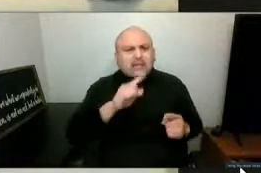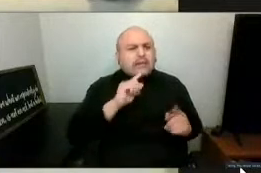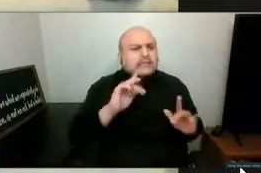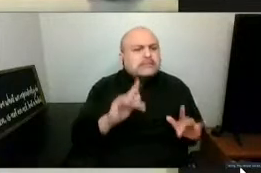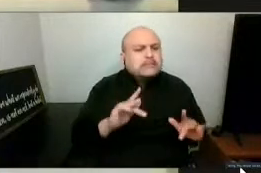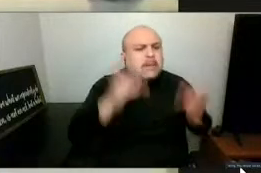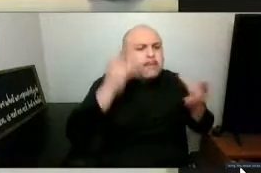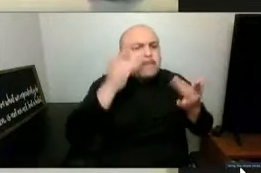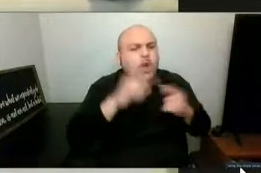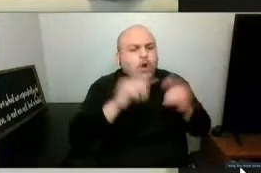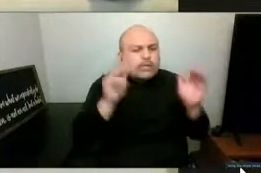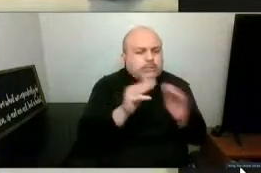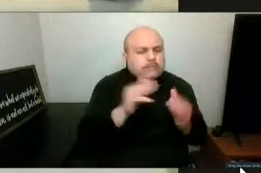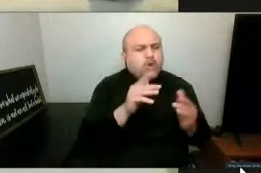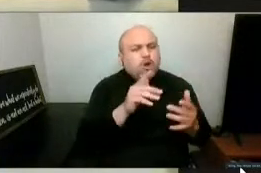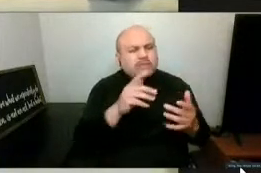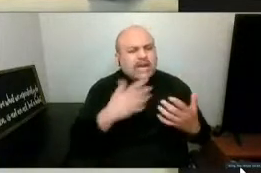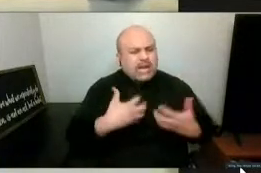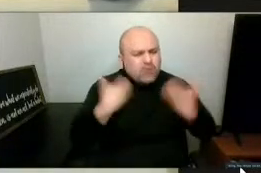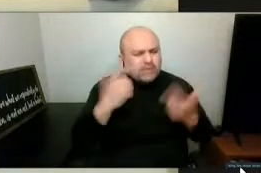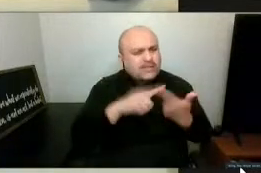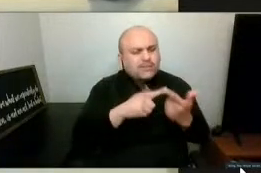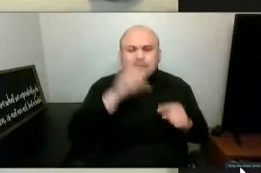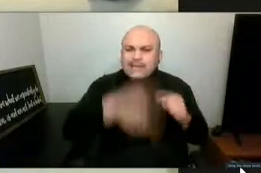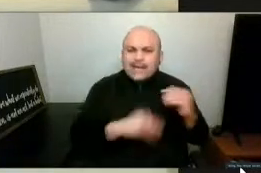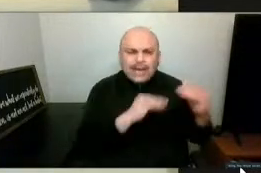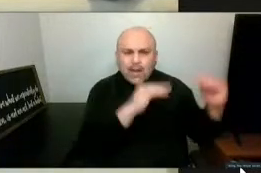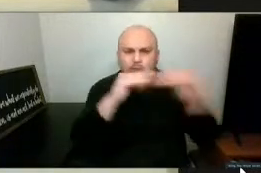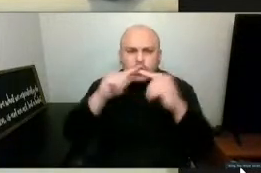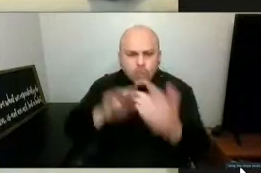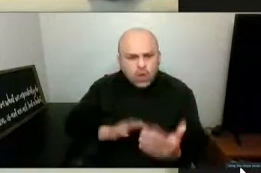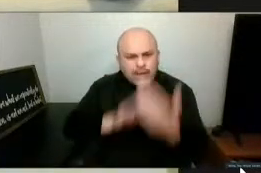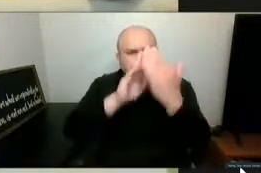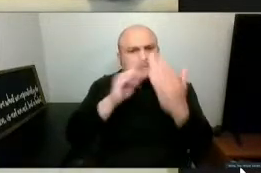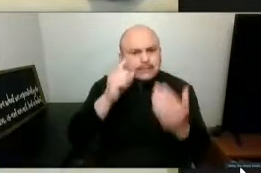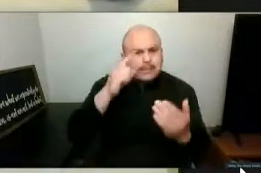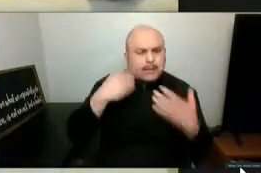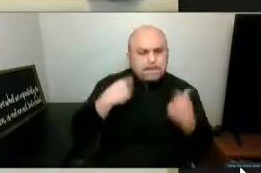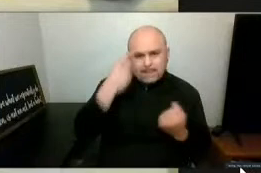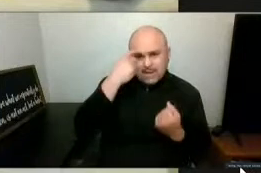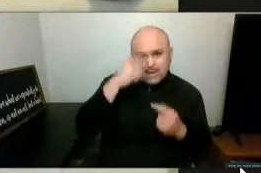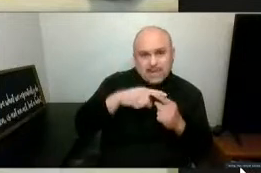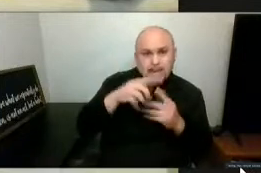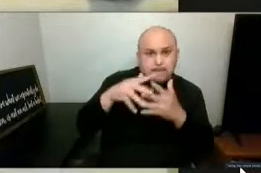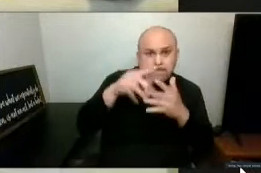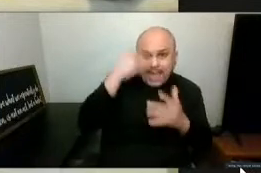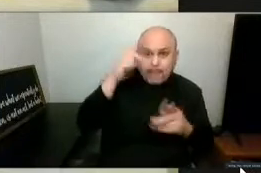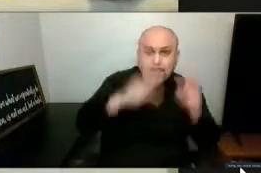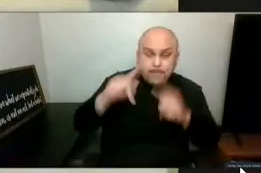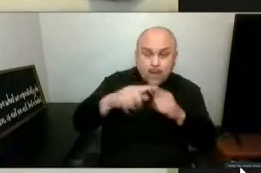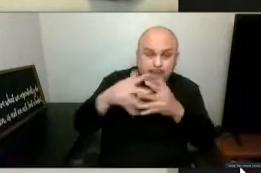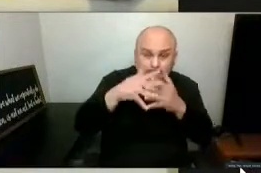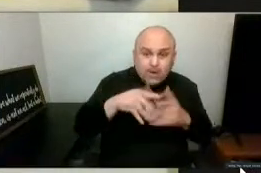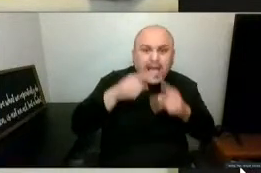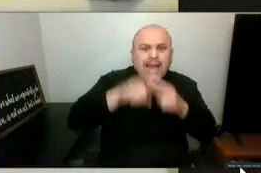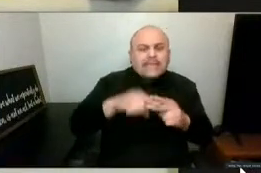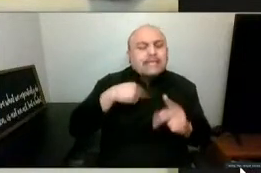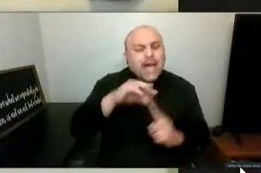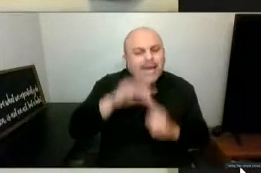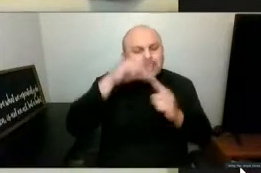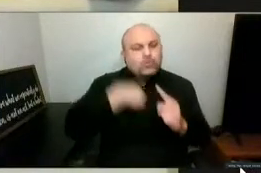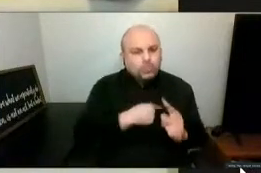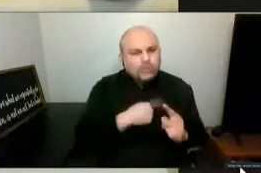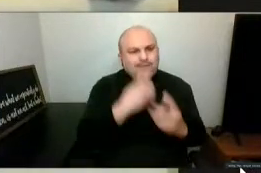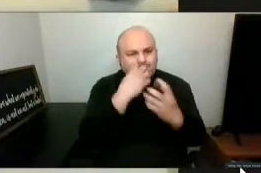micro-inequities. We cannot equitably address the mental health needs of Black people in America unless we begin by valuing them in all areas of